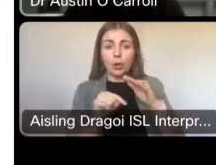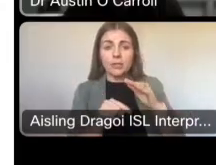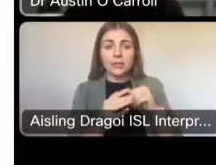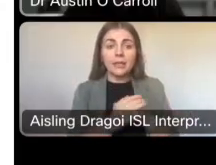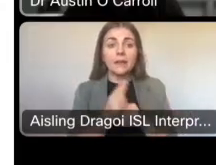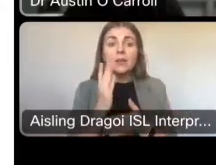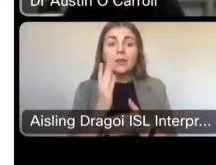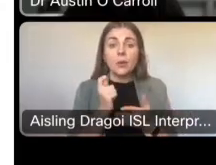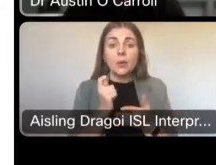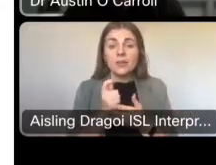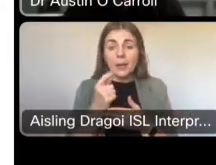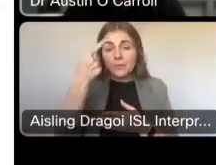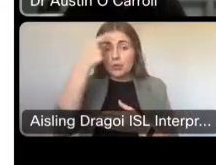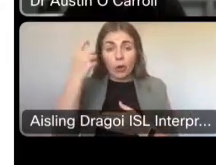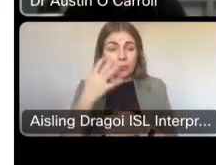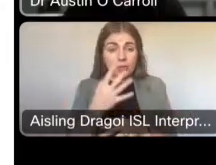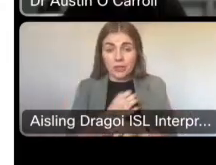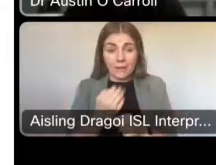they just never had anyone.